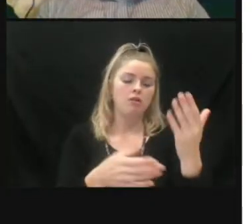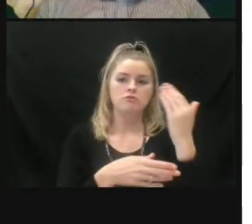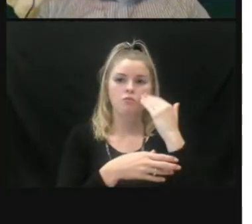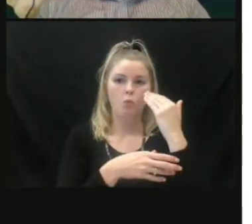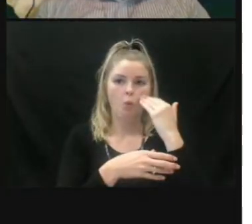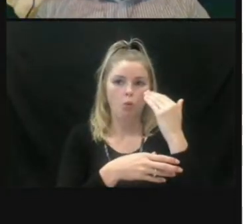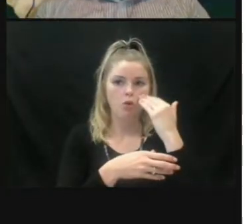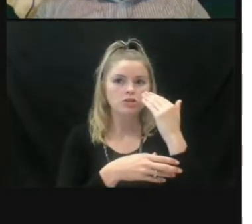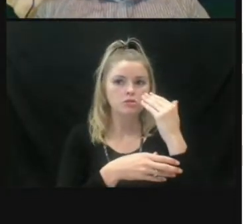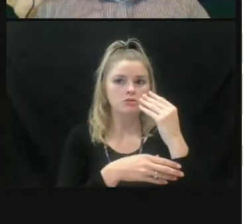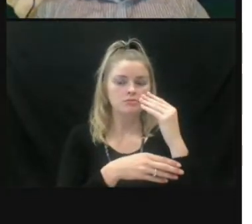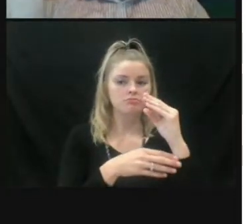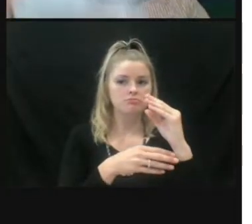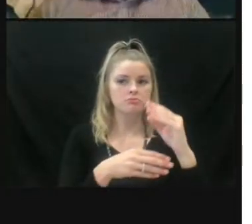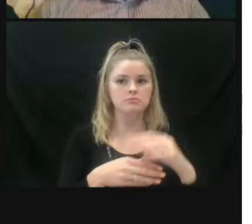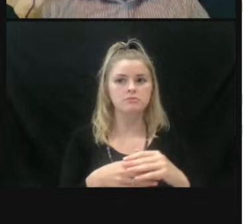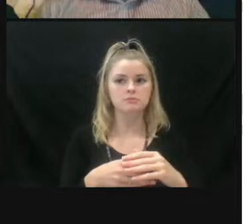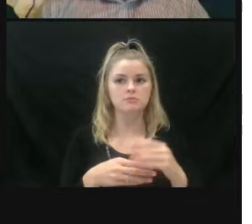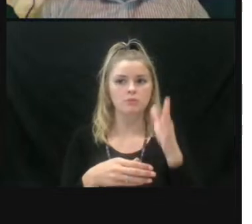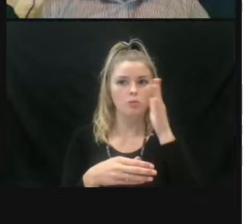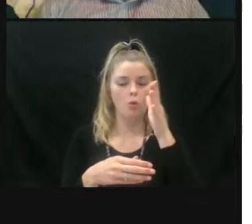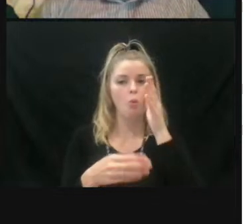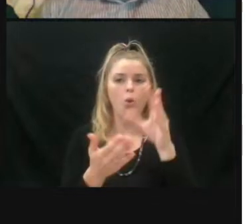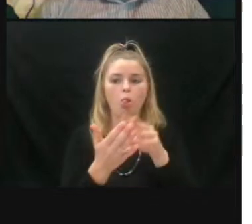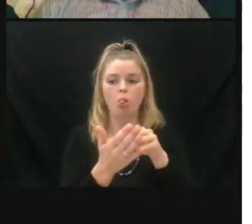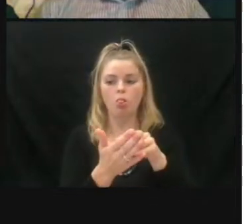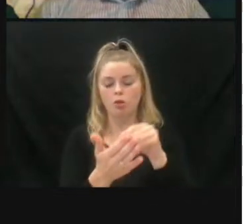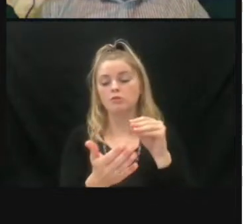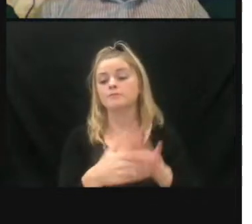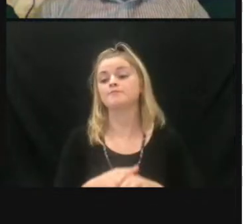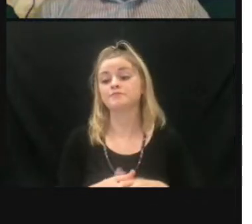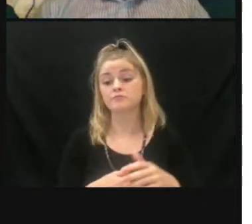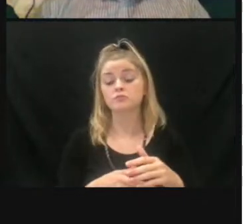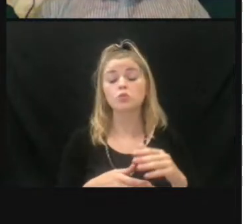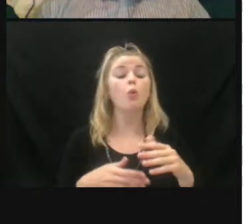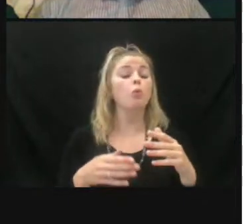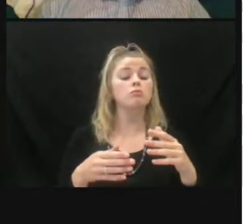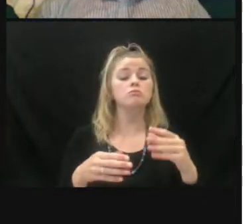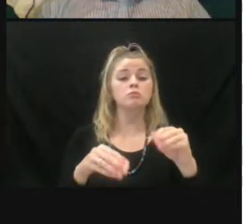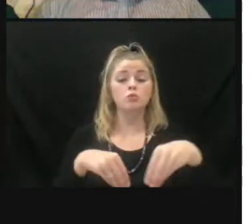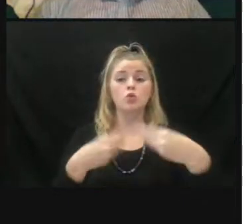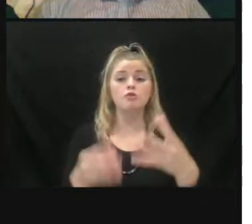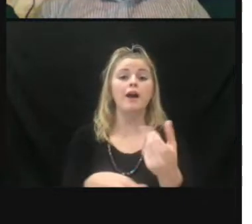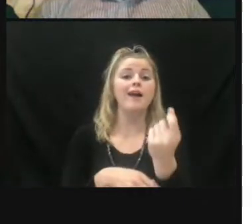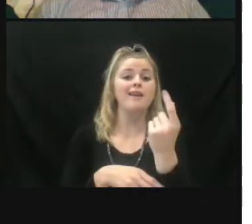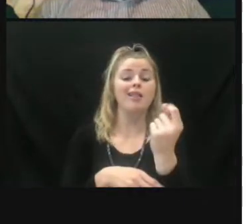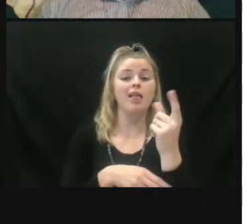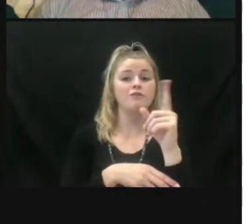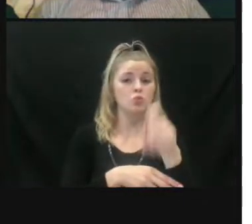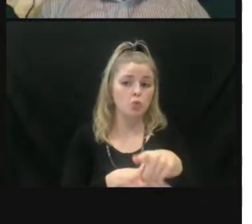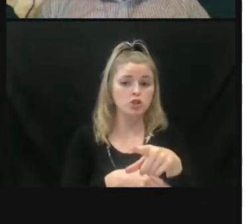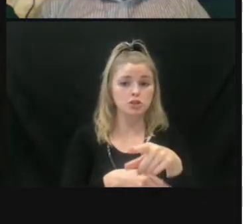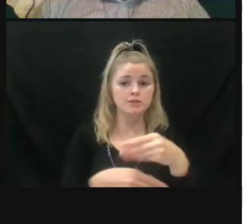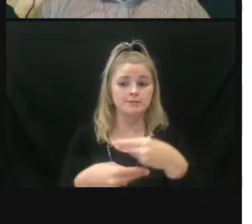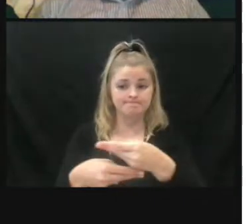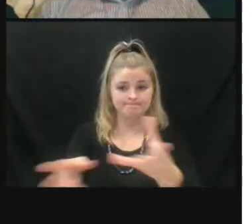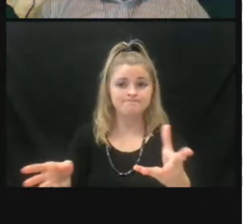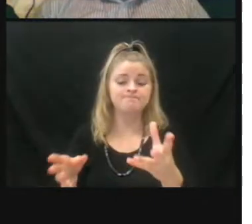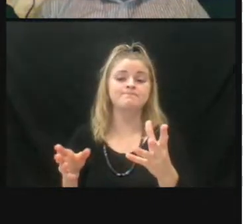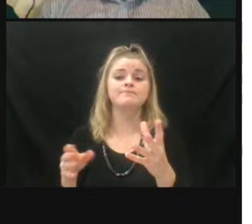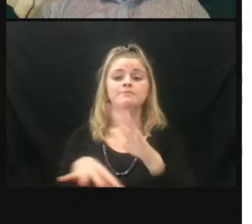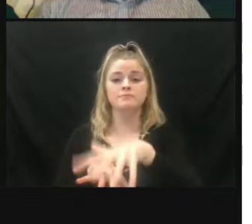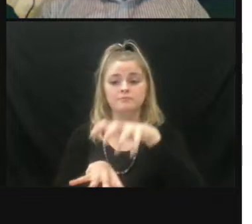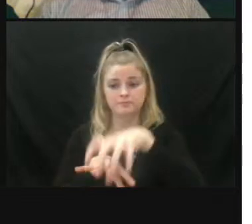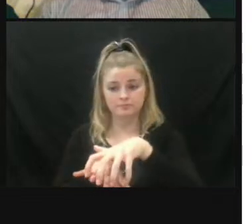standard set of 11 questions. And the 11 questions that we gave were, is there a particular tradition that your ancestors